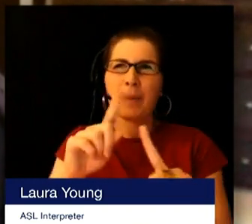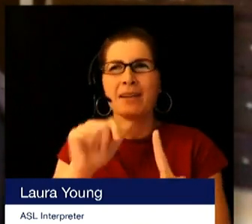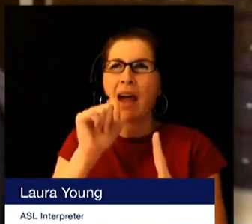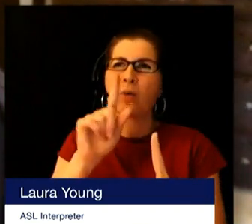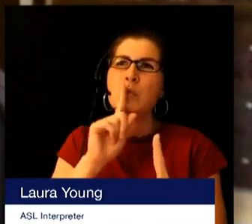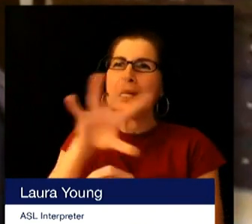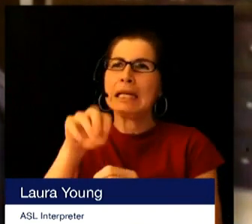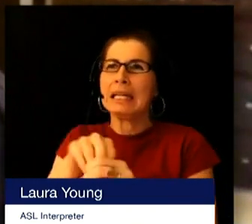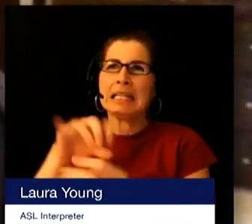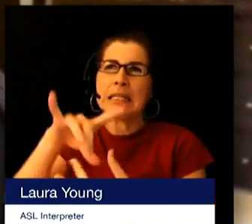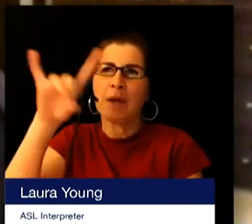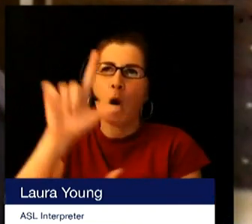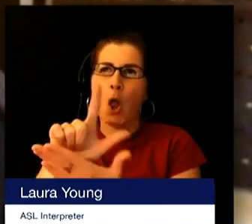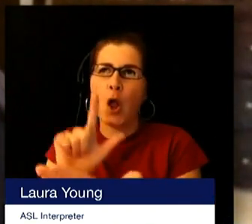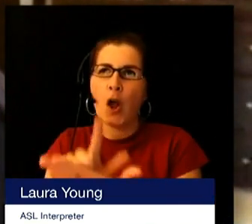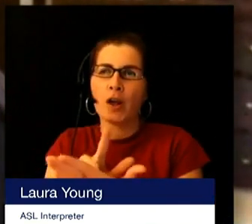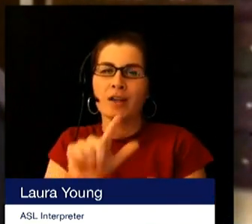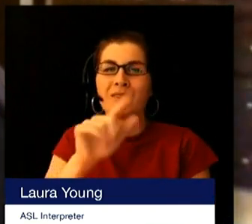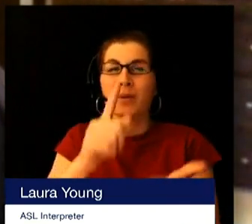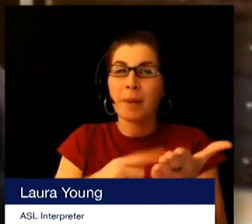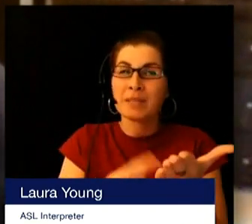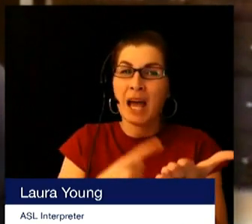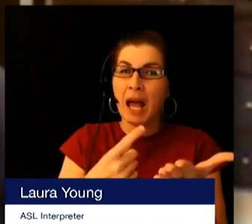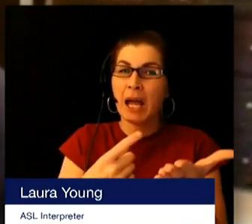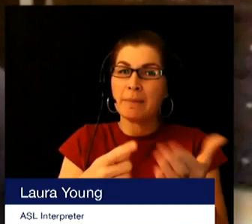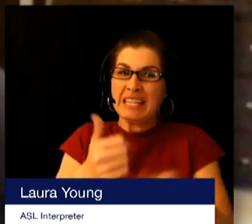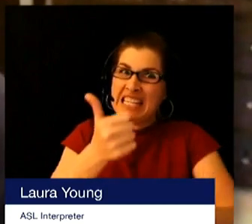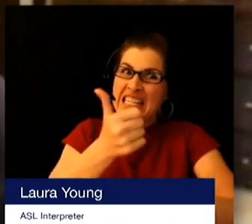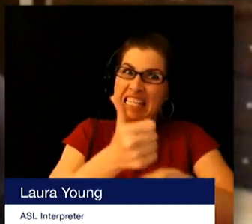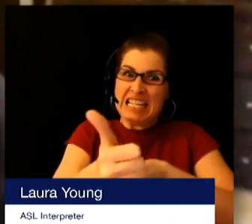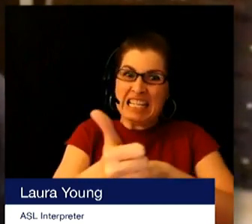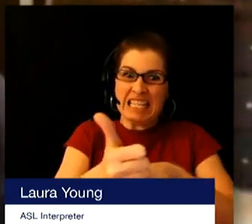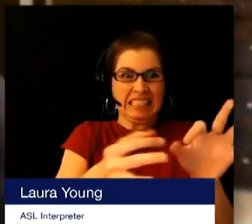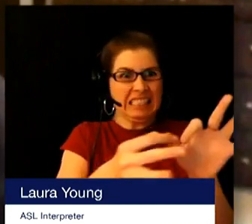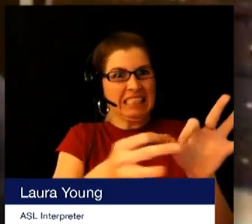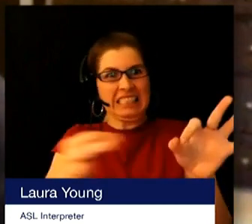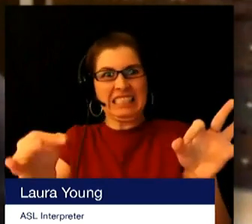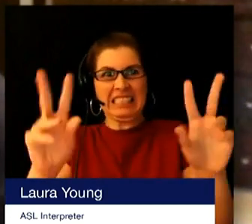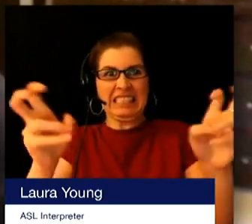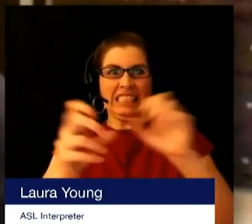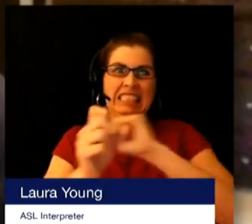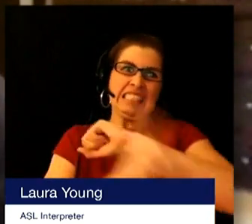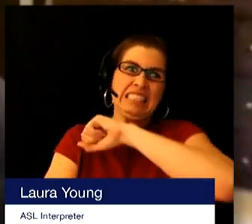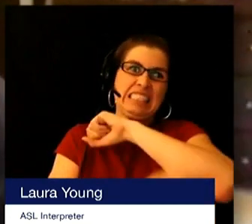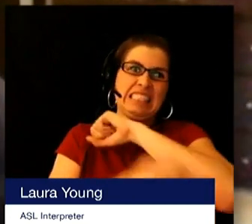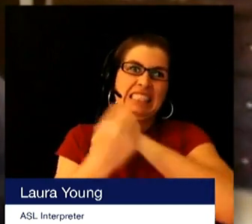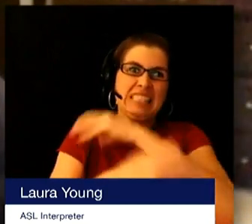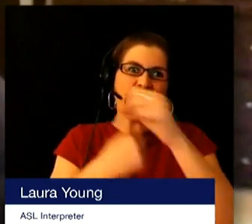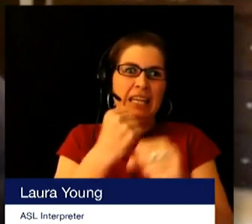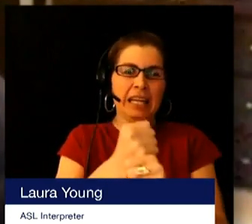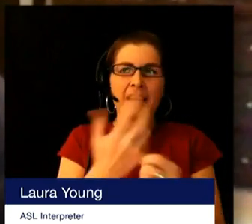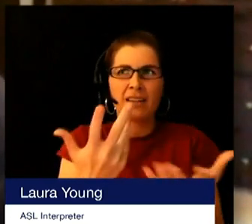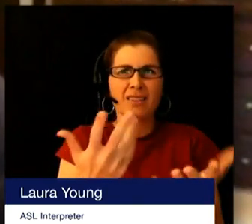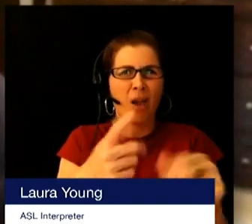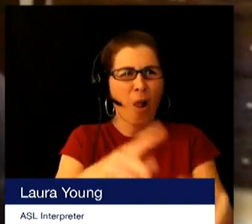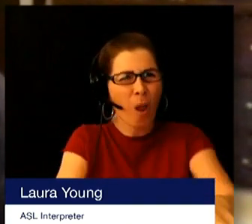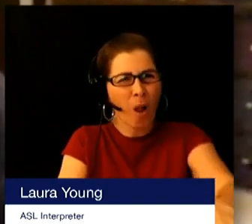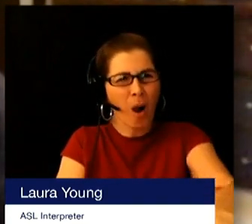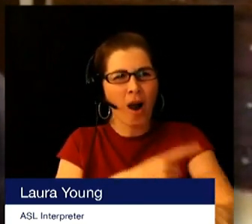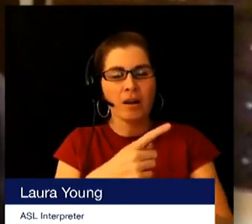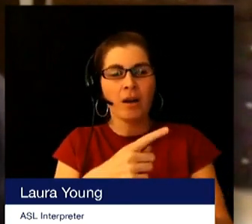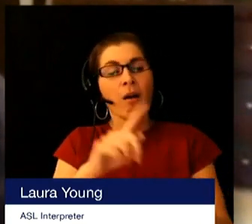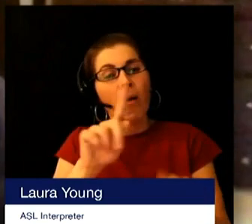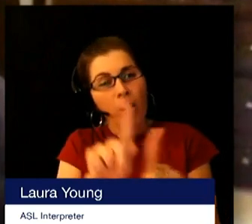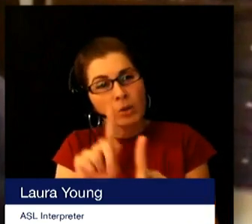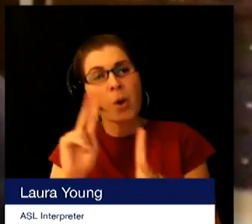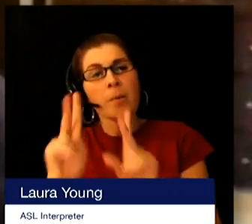spirit. And so the sentence is just too long. And I think they also recognized, as we all know, that people change over time. And so you want